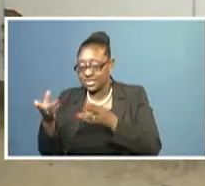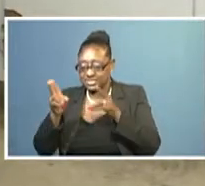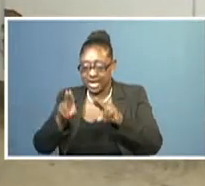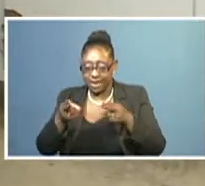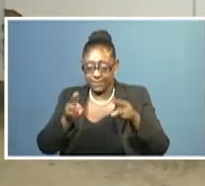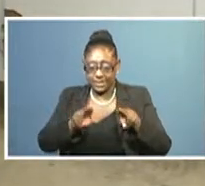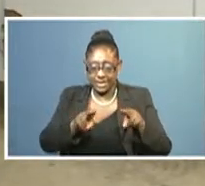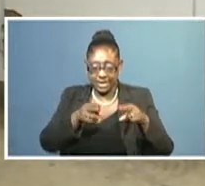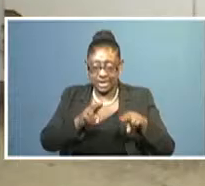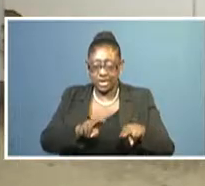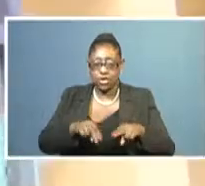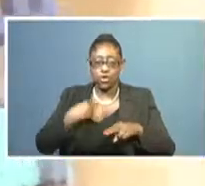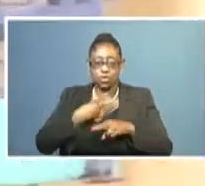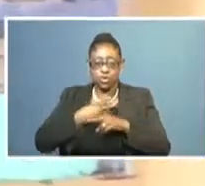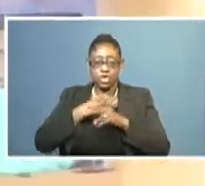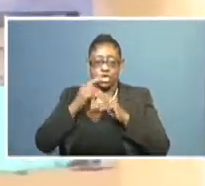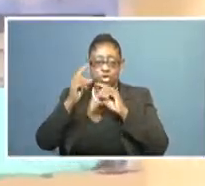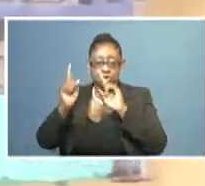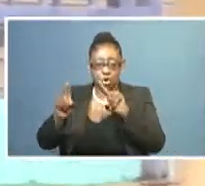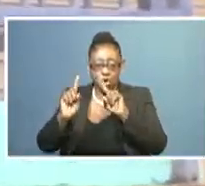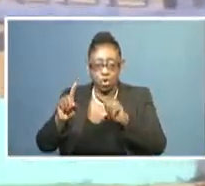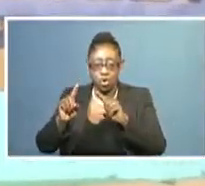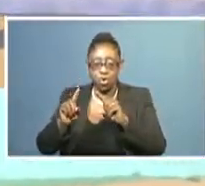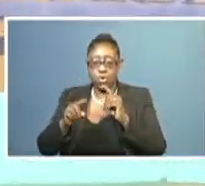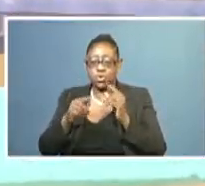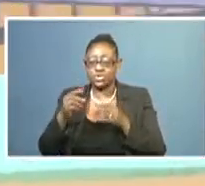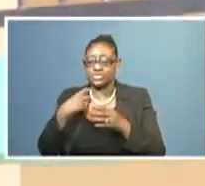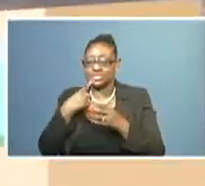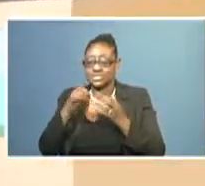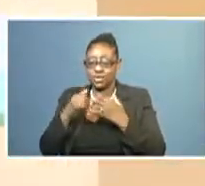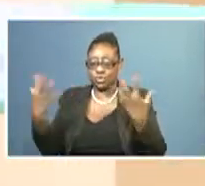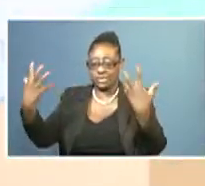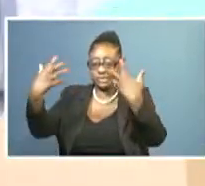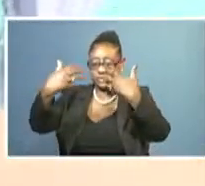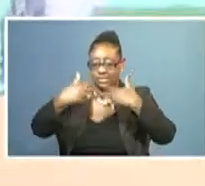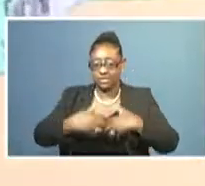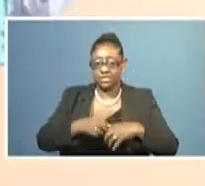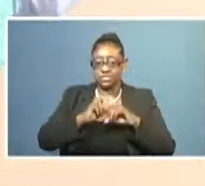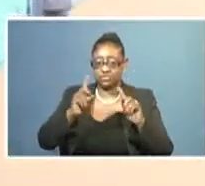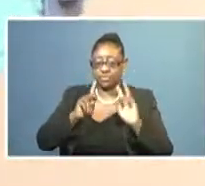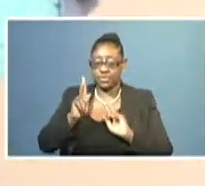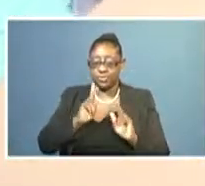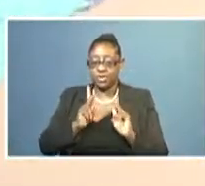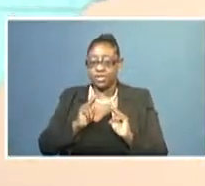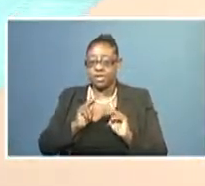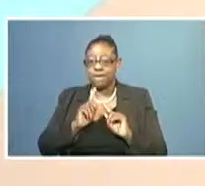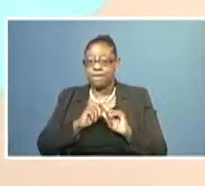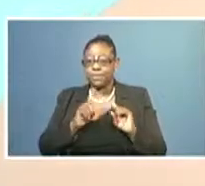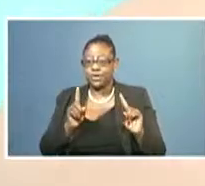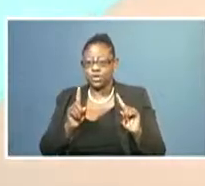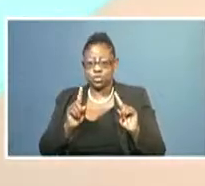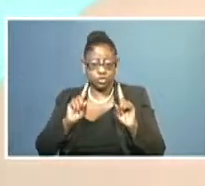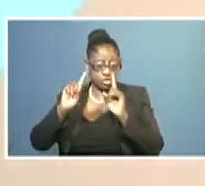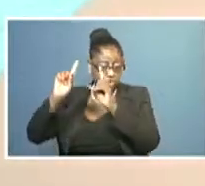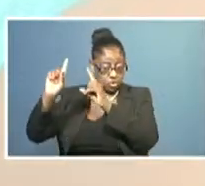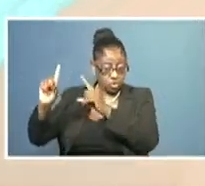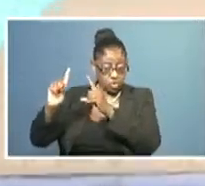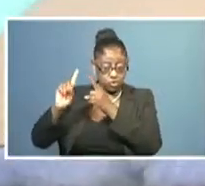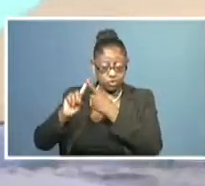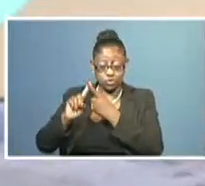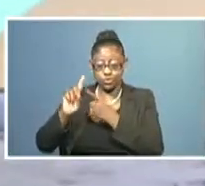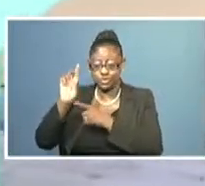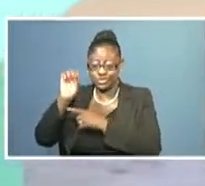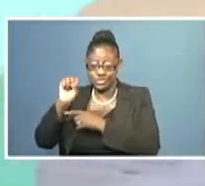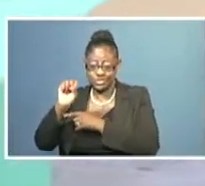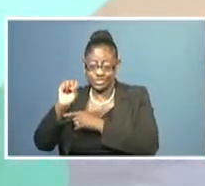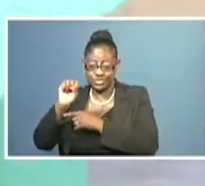that's happening, we go, we represent, we network with persons. The big question then, will Durnig head back to Giant Territory to take up